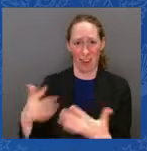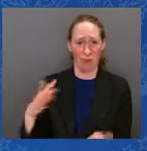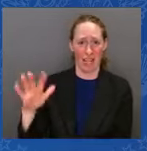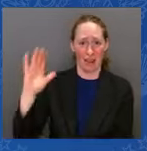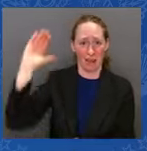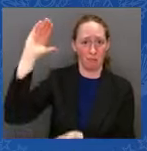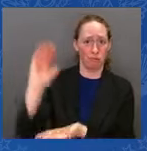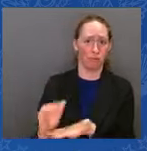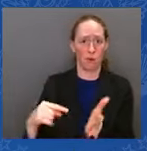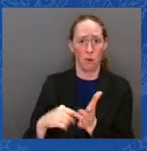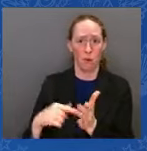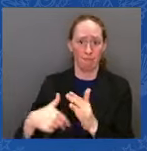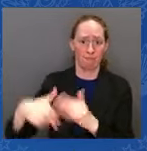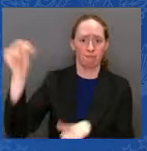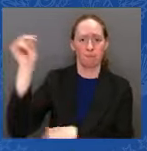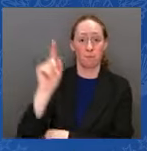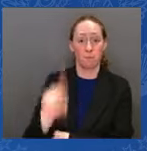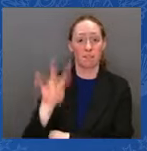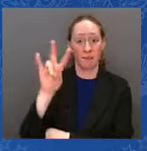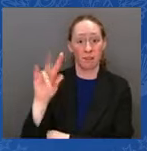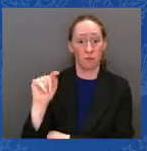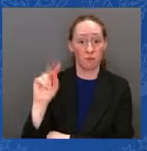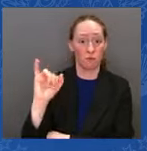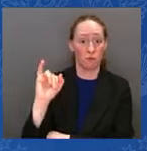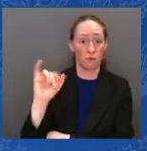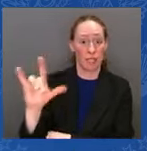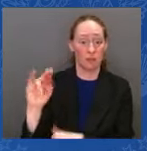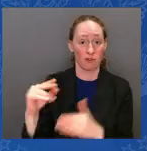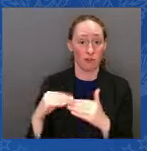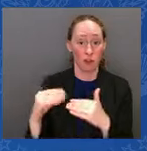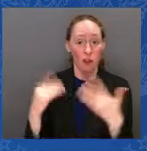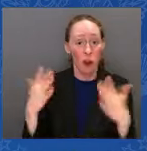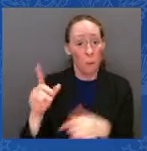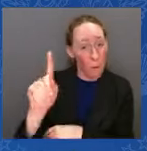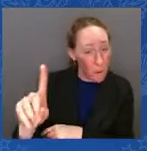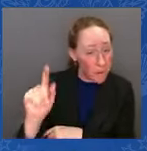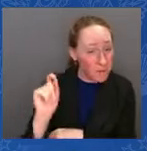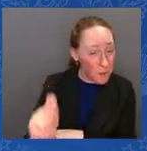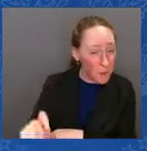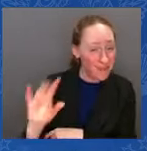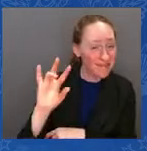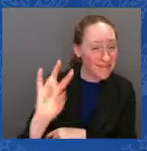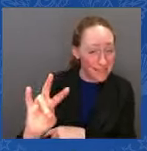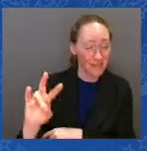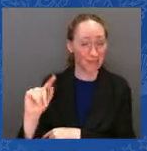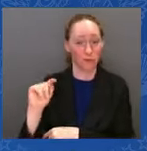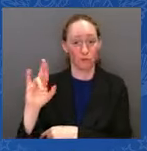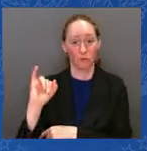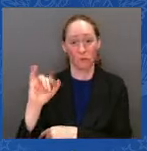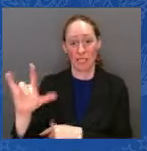$1.7 trillion. $1.7 trillion.